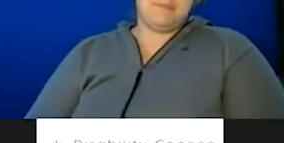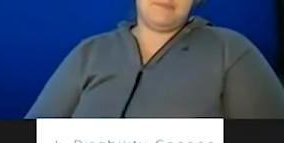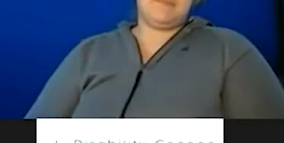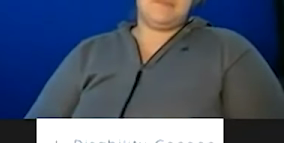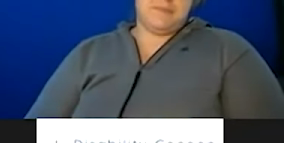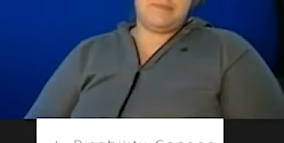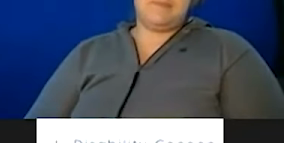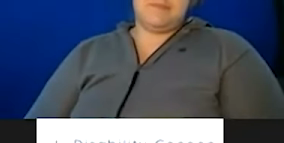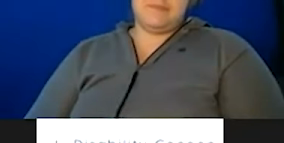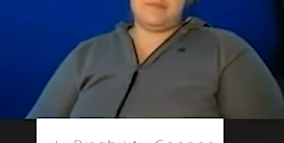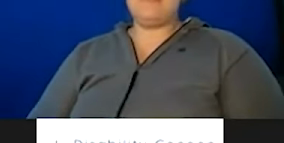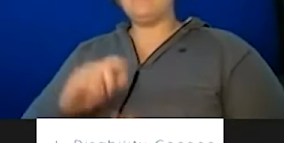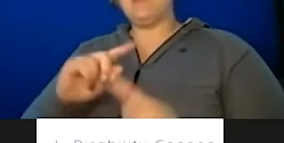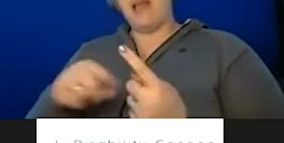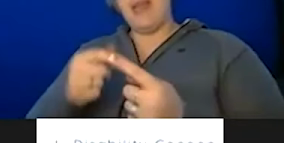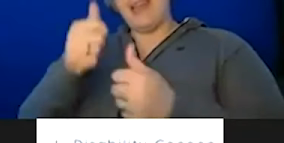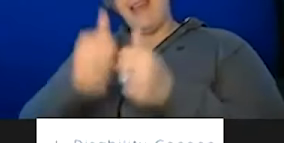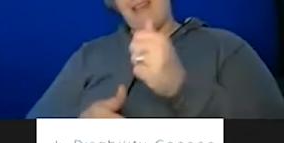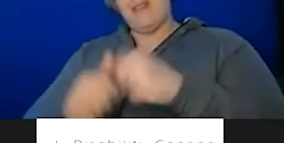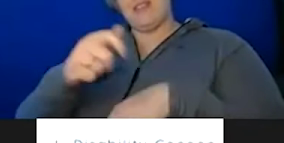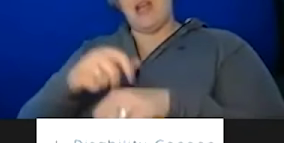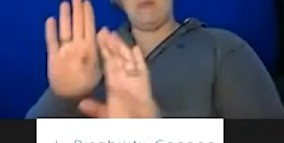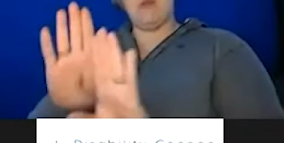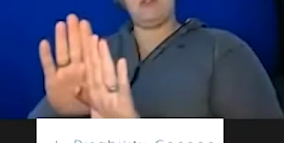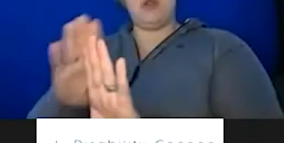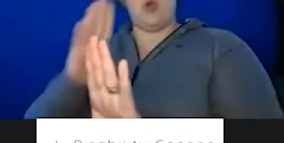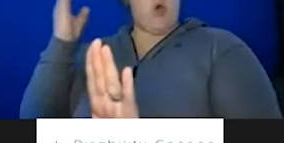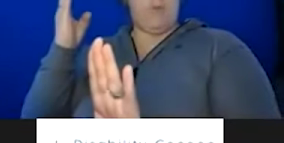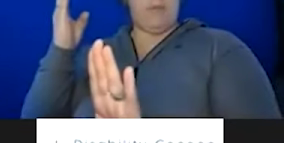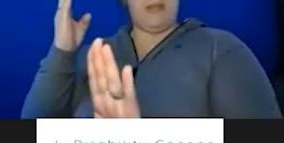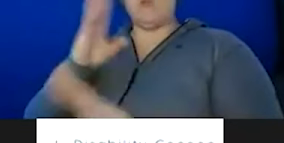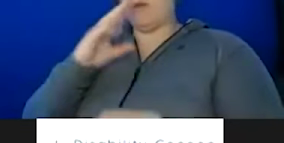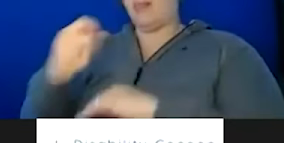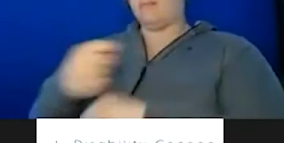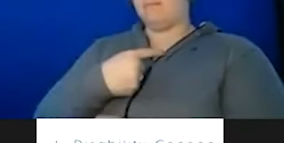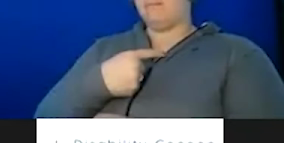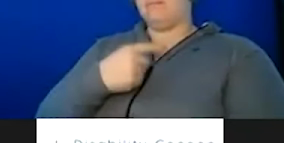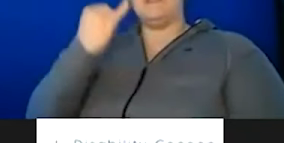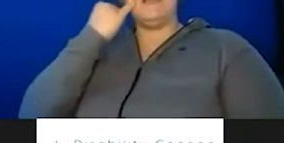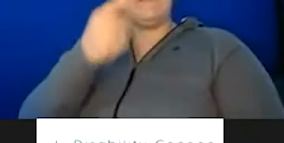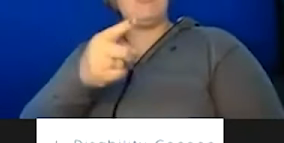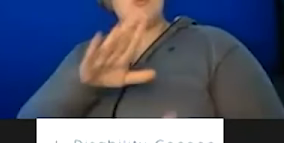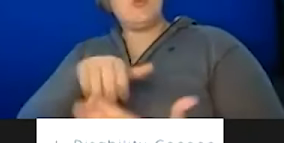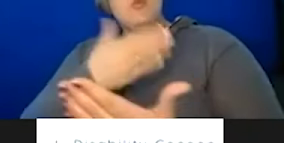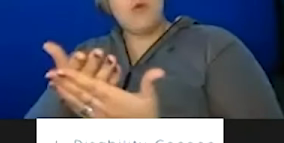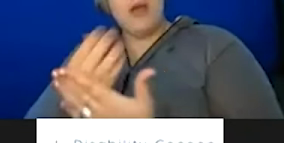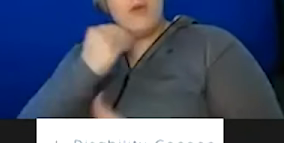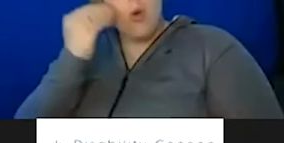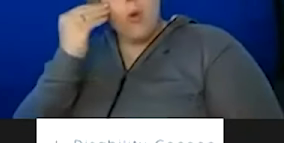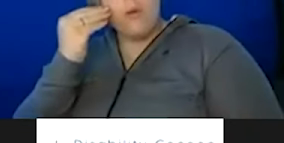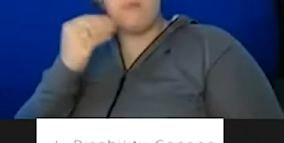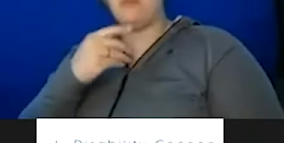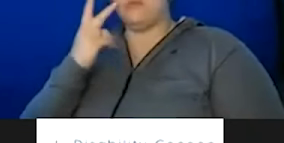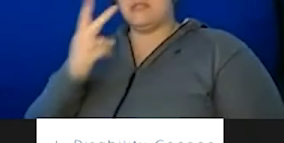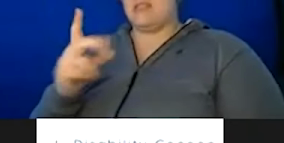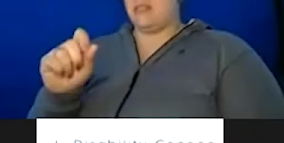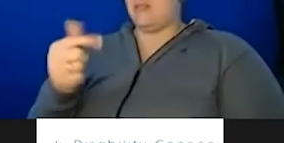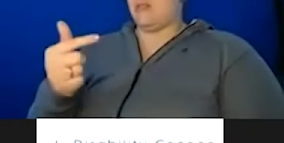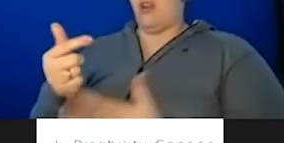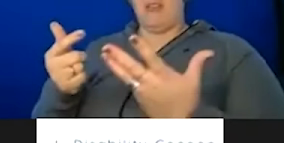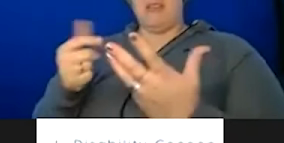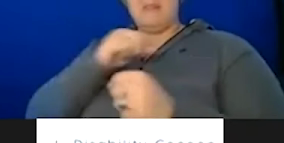So let's say you come home and find out the dog hasn't been fed, or the dog made a big mess, and then you